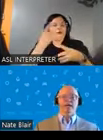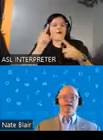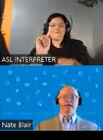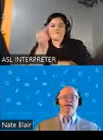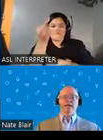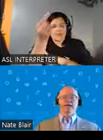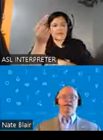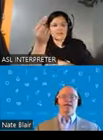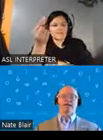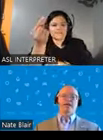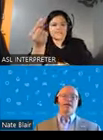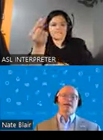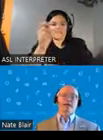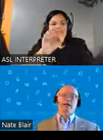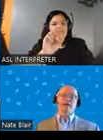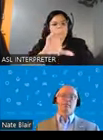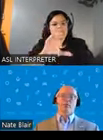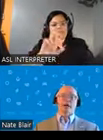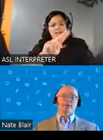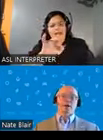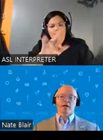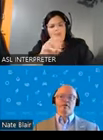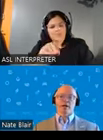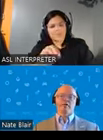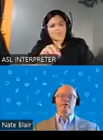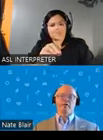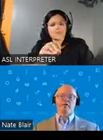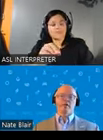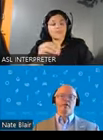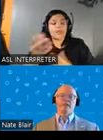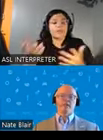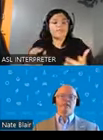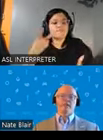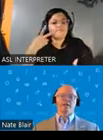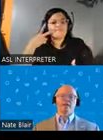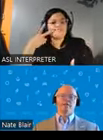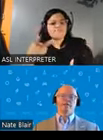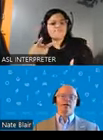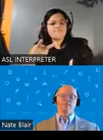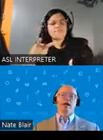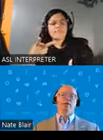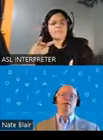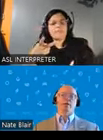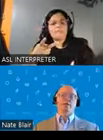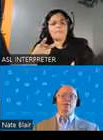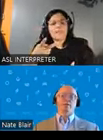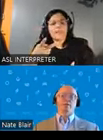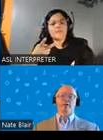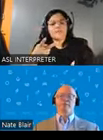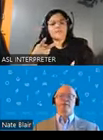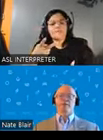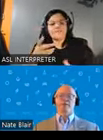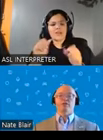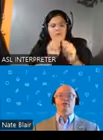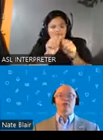as I indicated, the primary driver here is the amount of